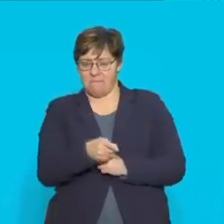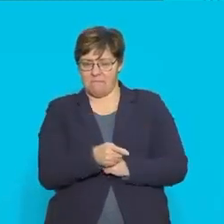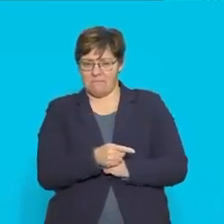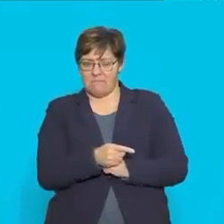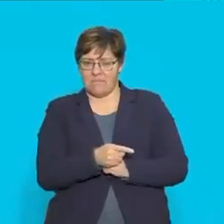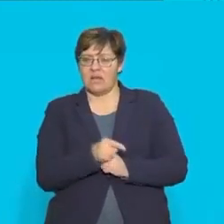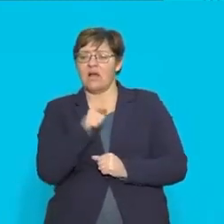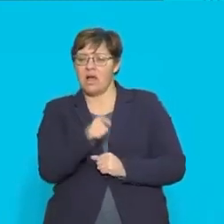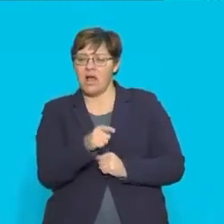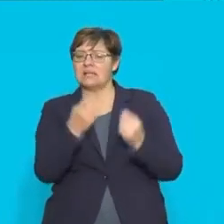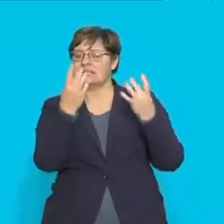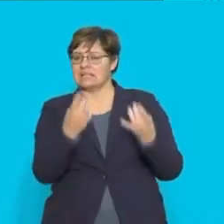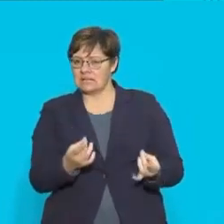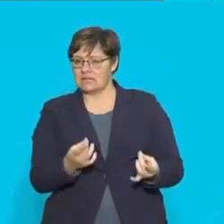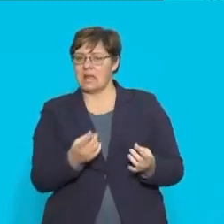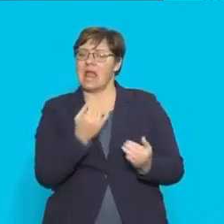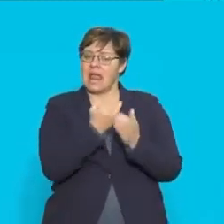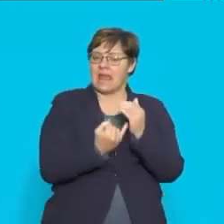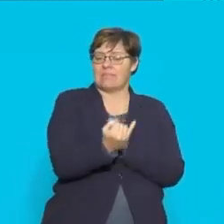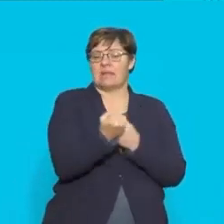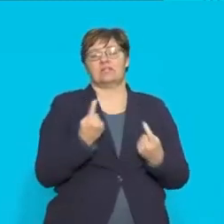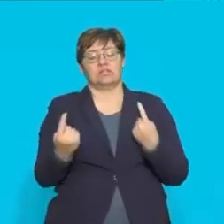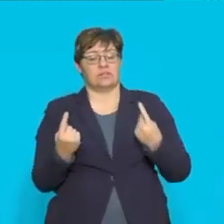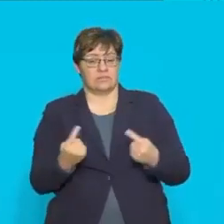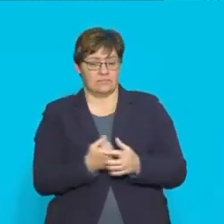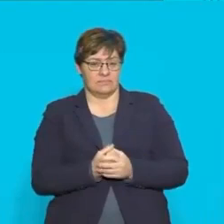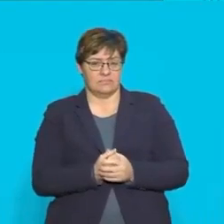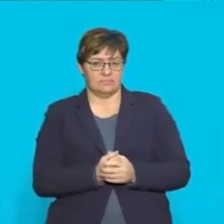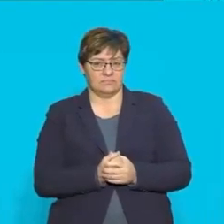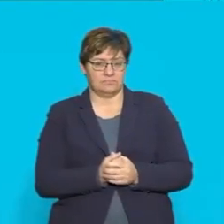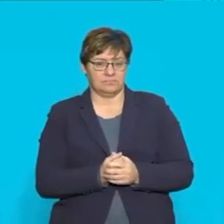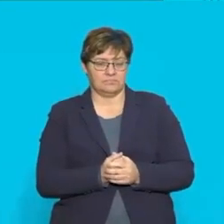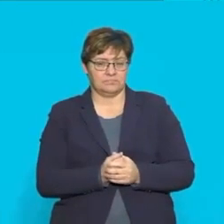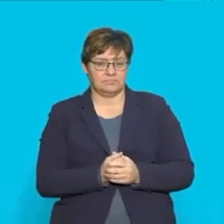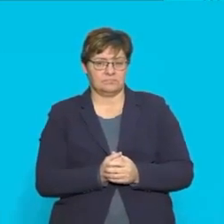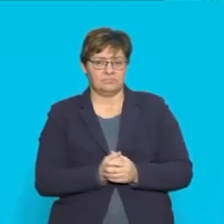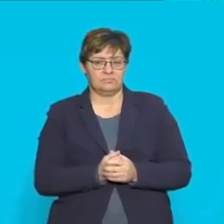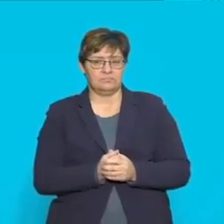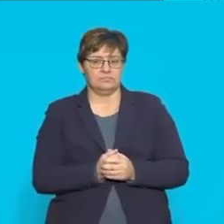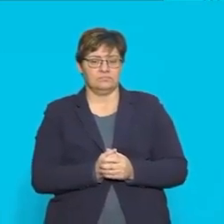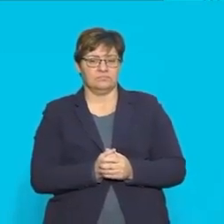it implies the two events are statistically independent. Okay, hope this makes sense.